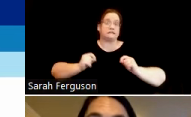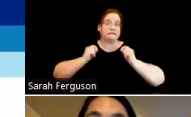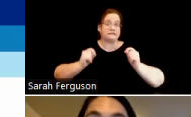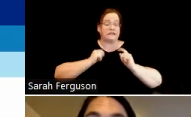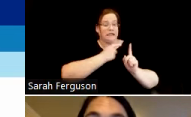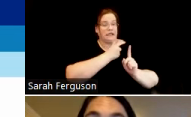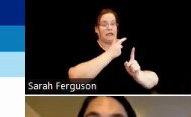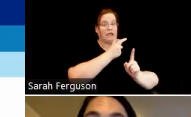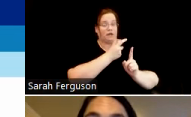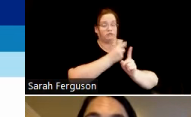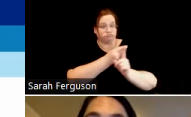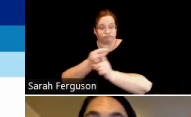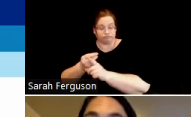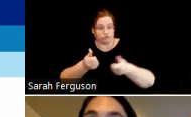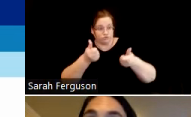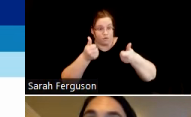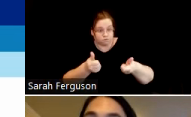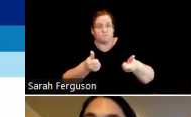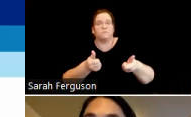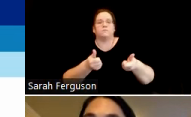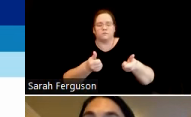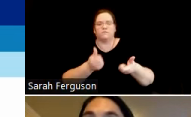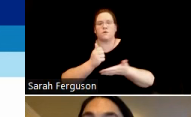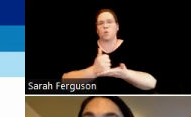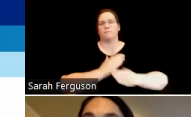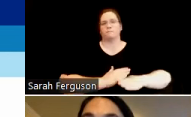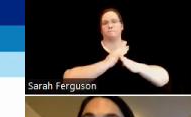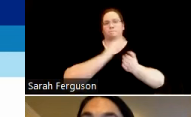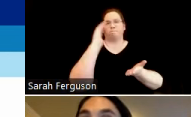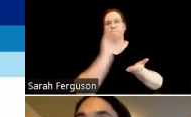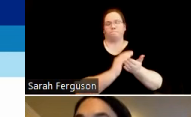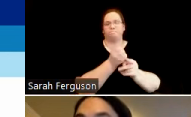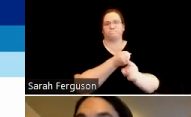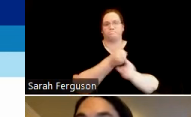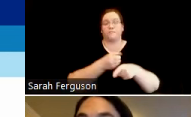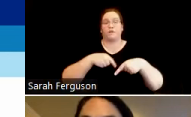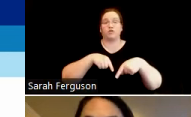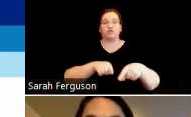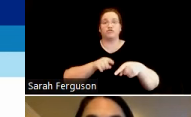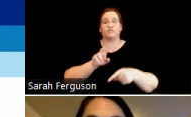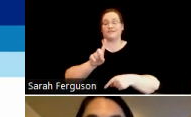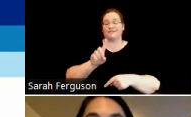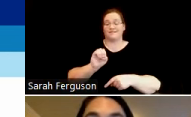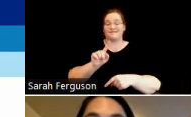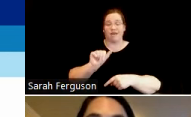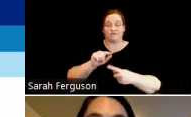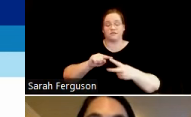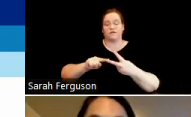protect our youth from severe COVID disease, as cases rose during Delta and during